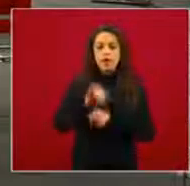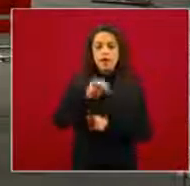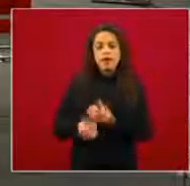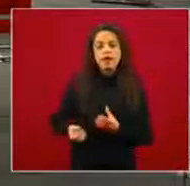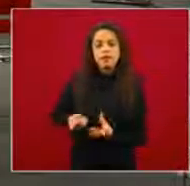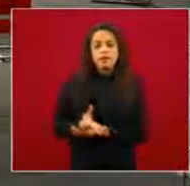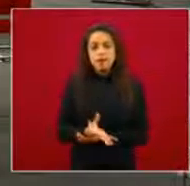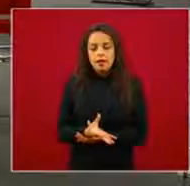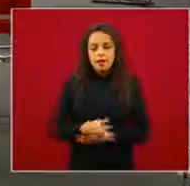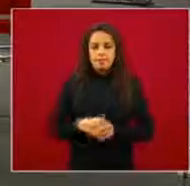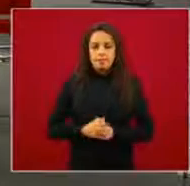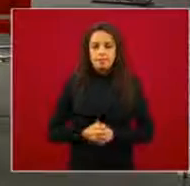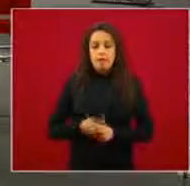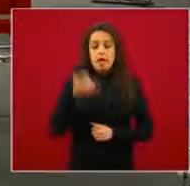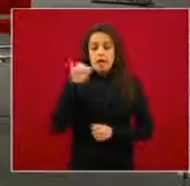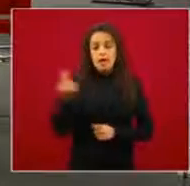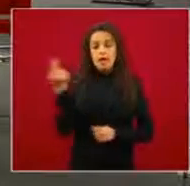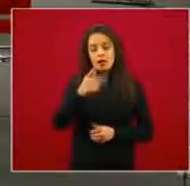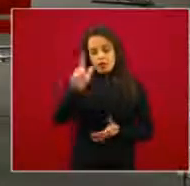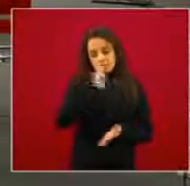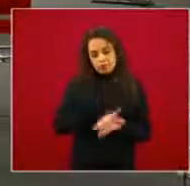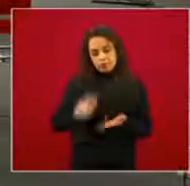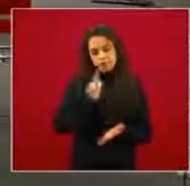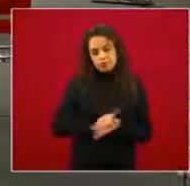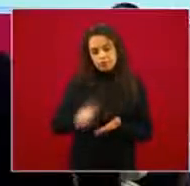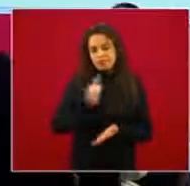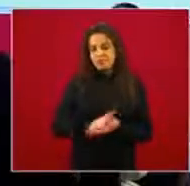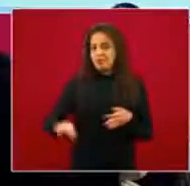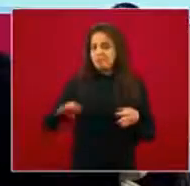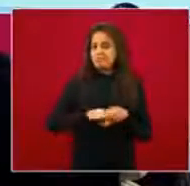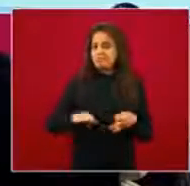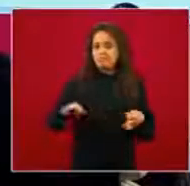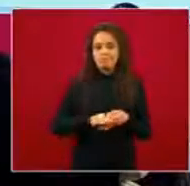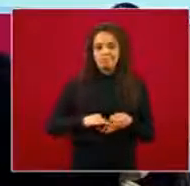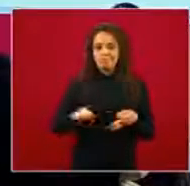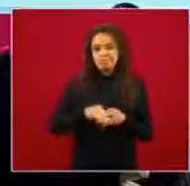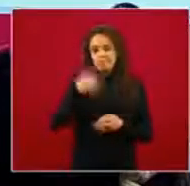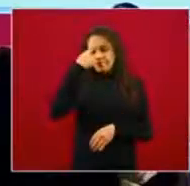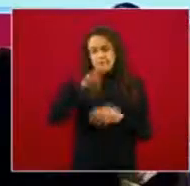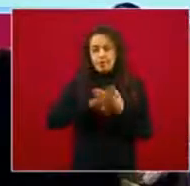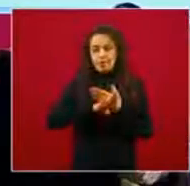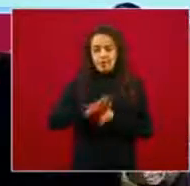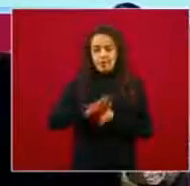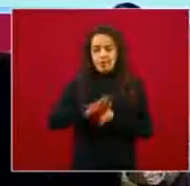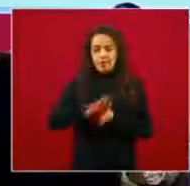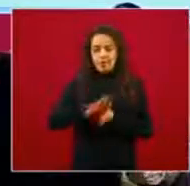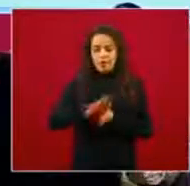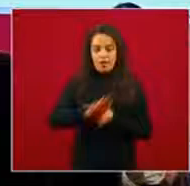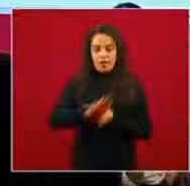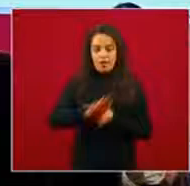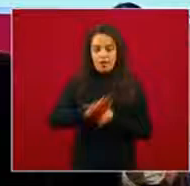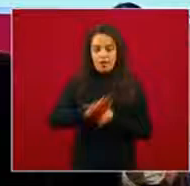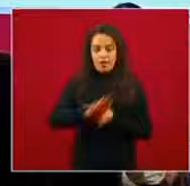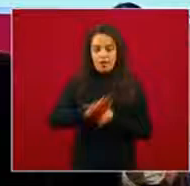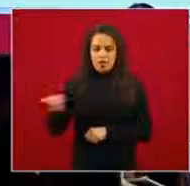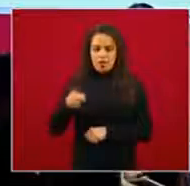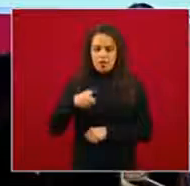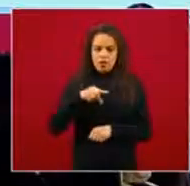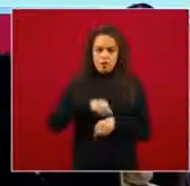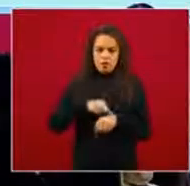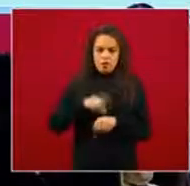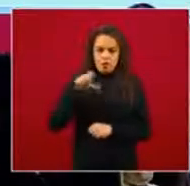Entrances, and for all workplaces, constant infection. Let's keep in mind that, as Dr. Lopez-Gatel